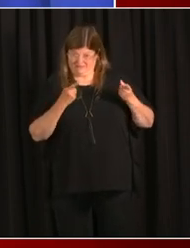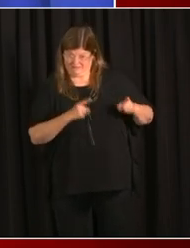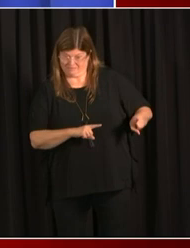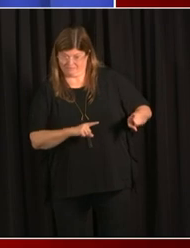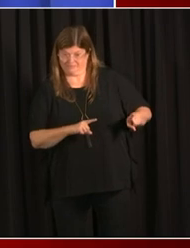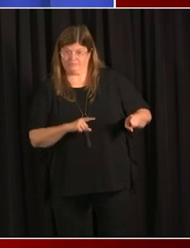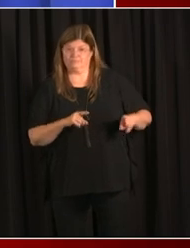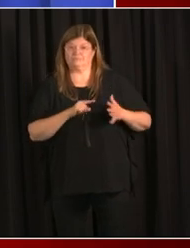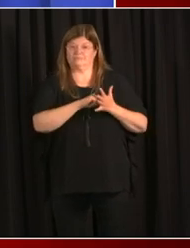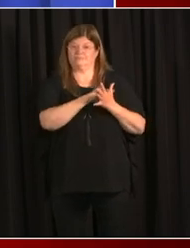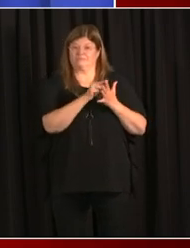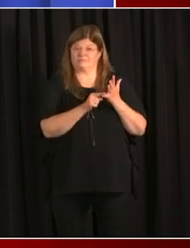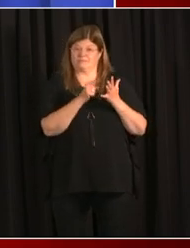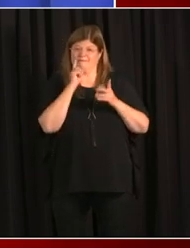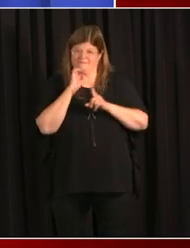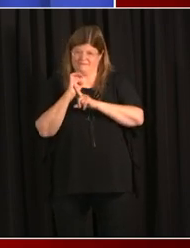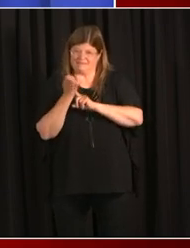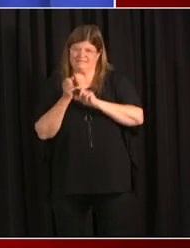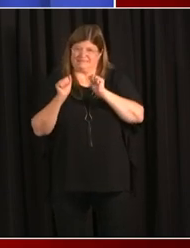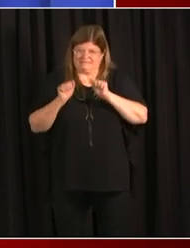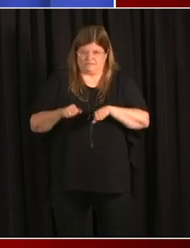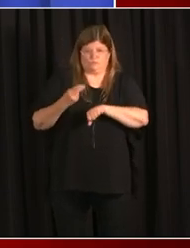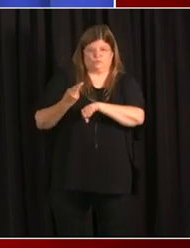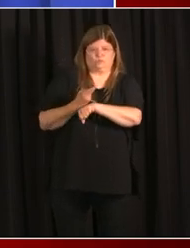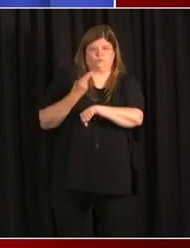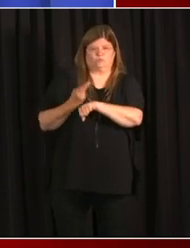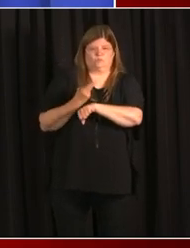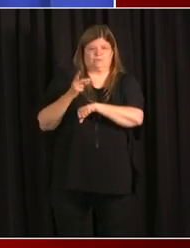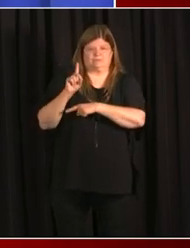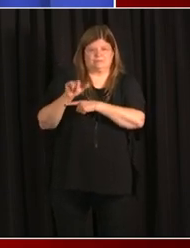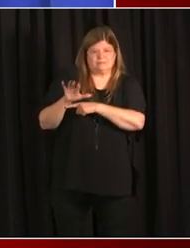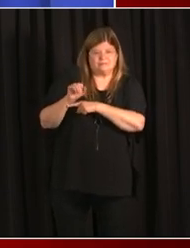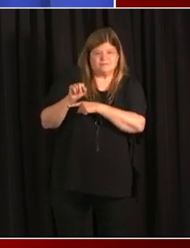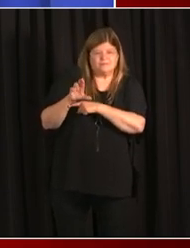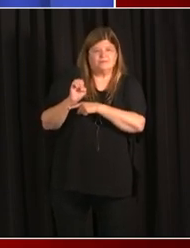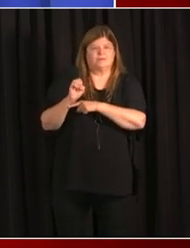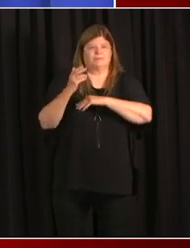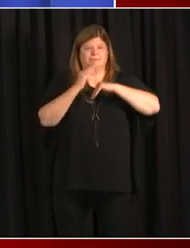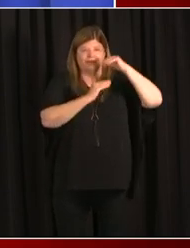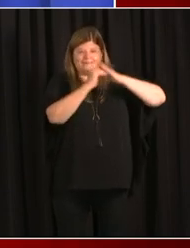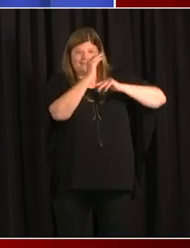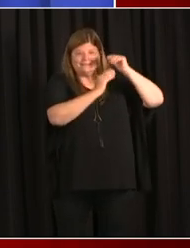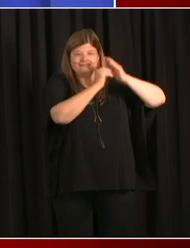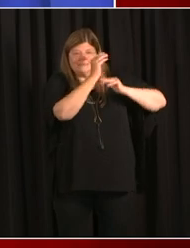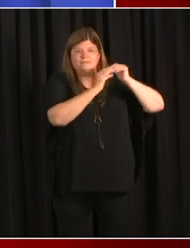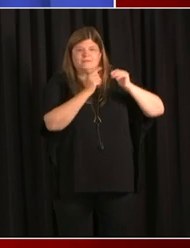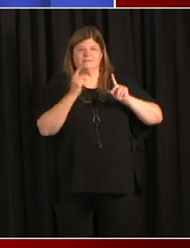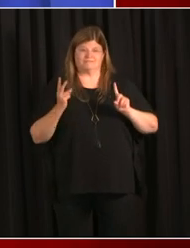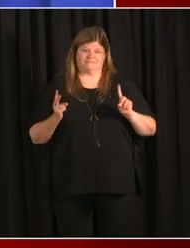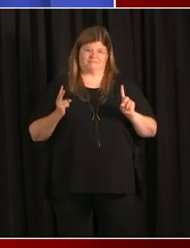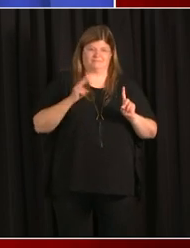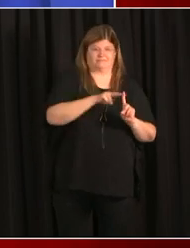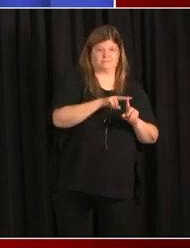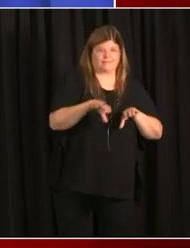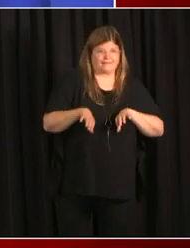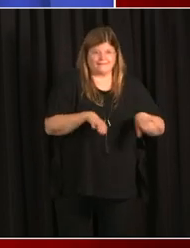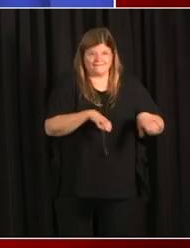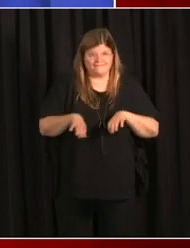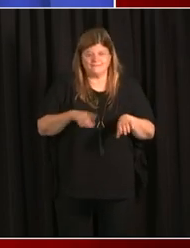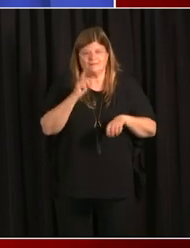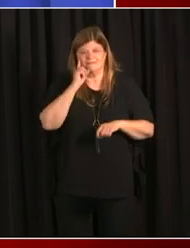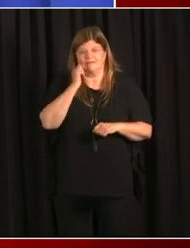in those environments for people to be able to use child care and daycare facilities for them to carry out their activities of daily